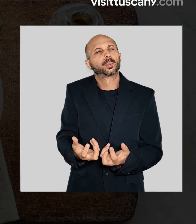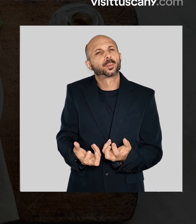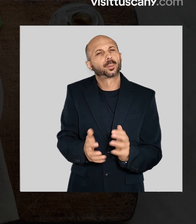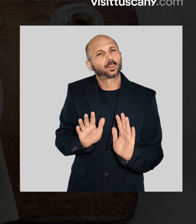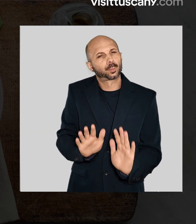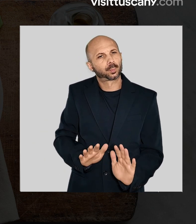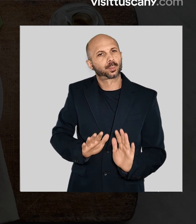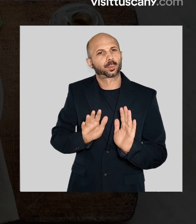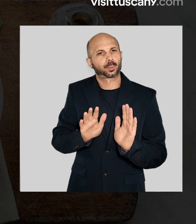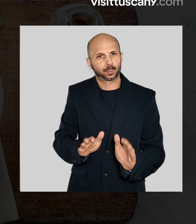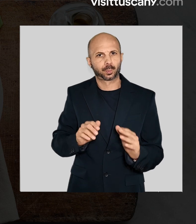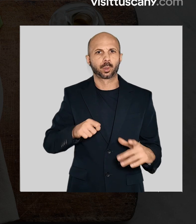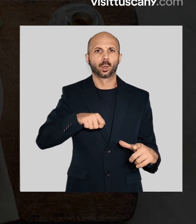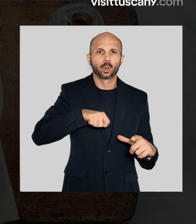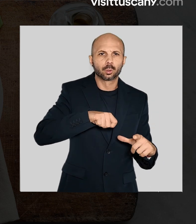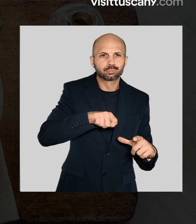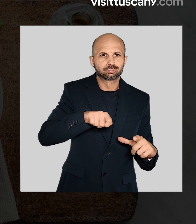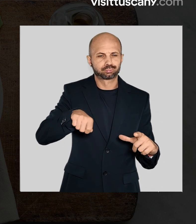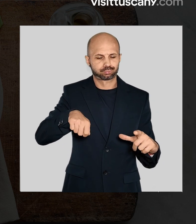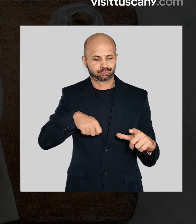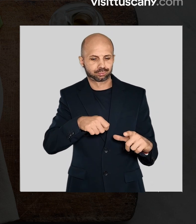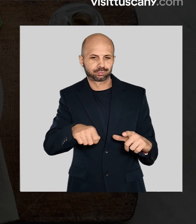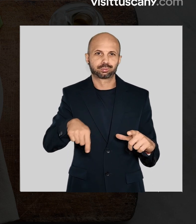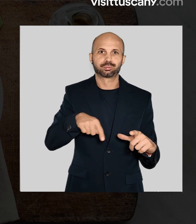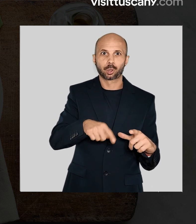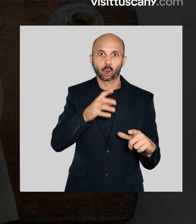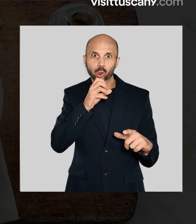Add the crushed peeled tomatoes.